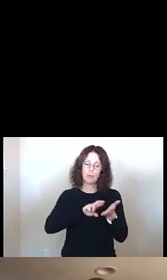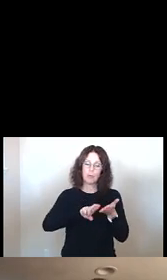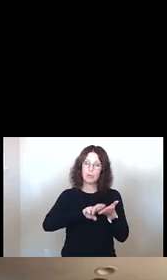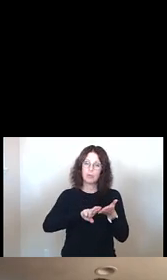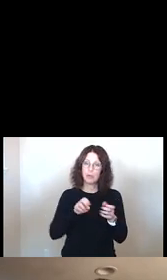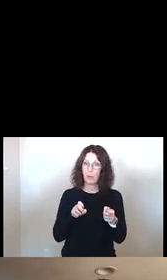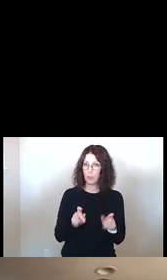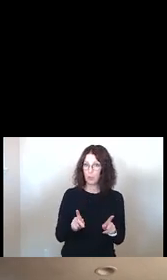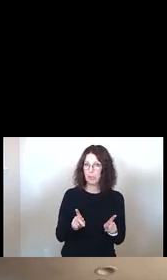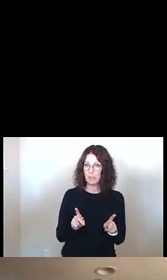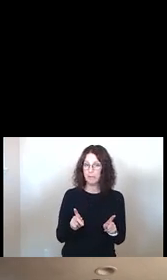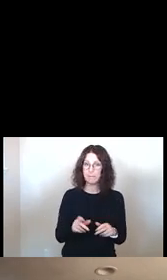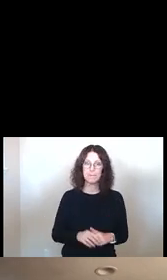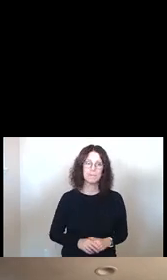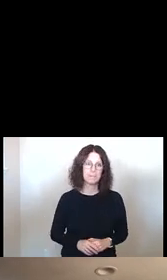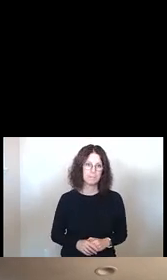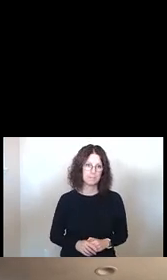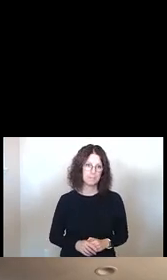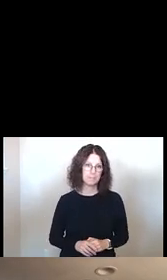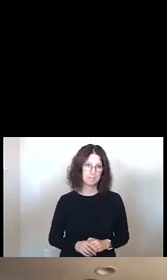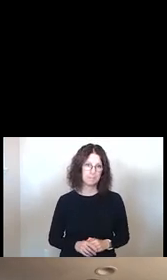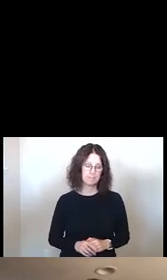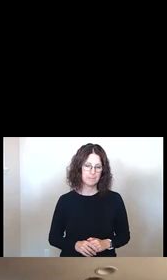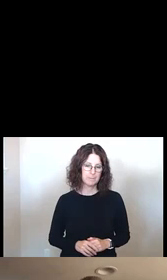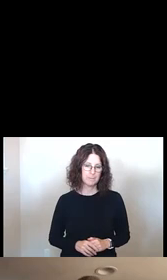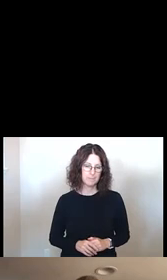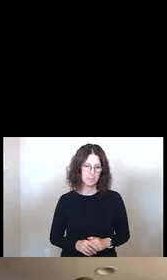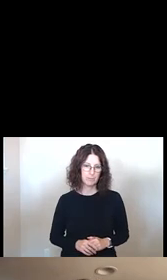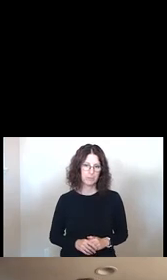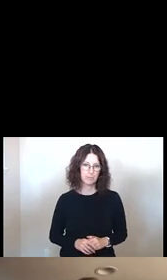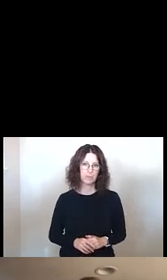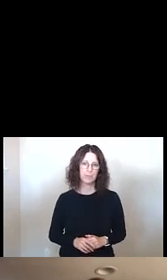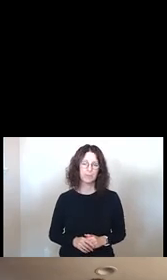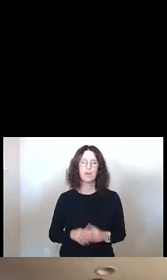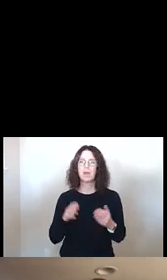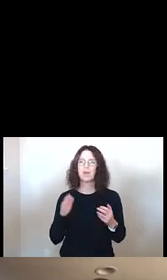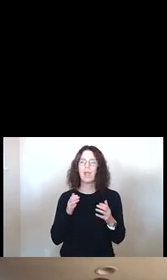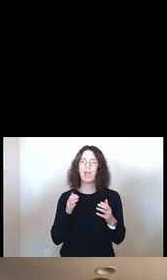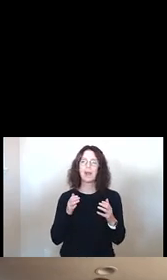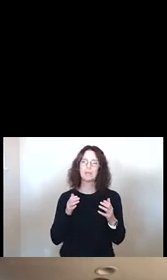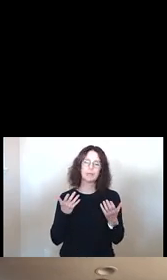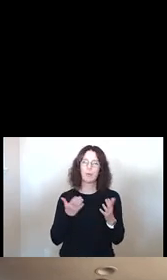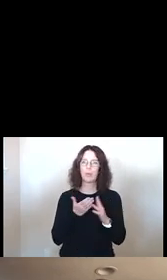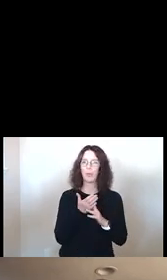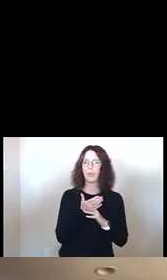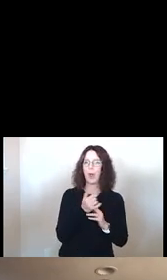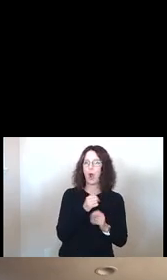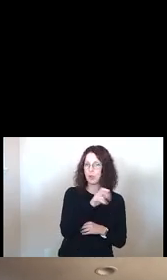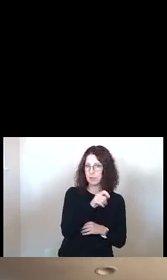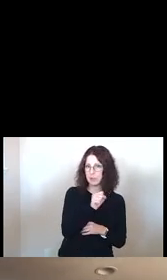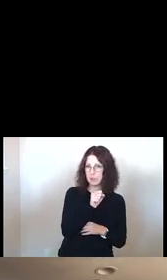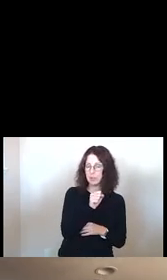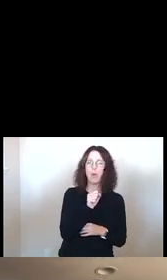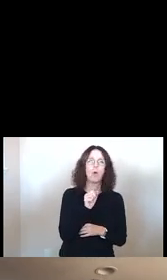either through by going through the arts way, or we can go to the